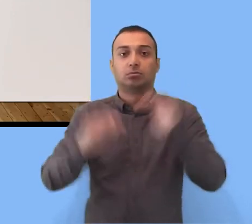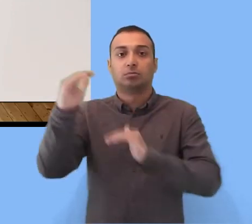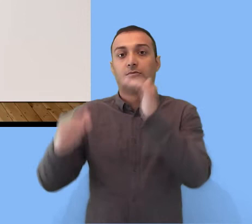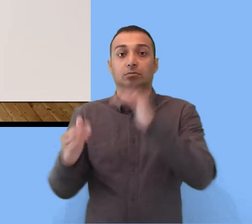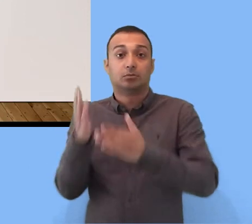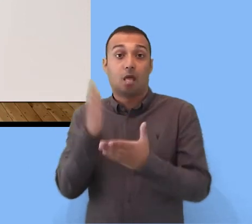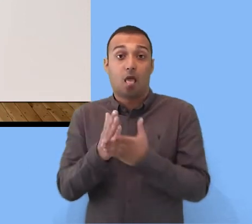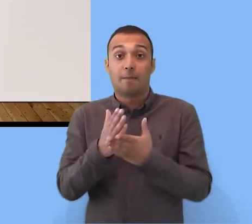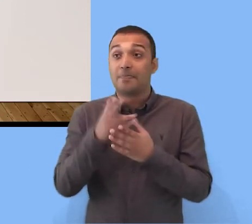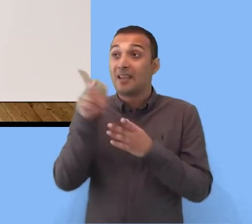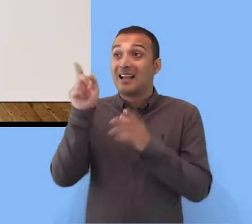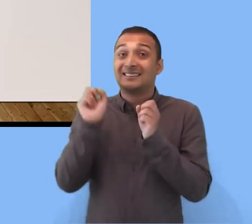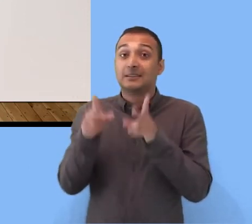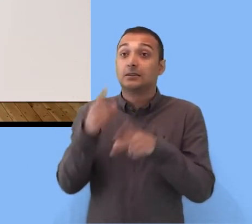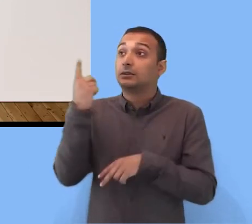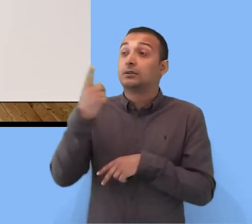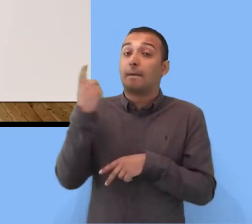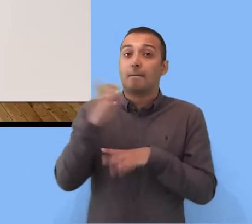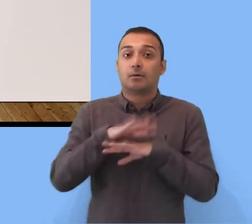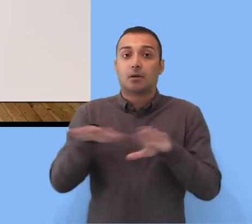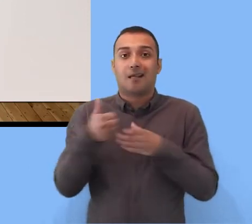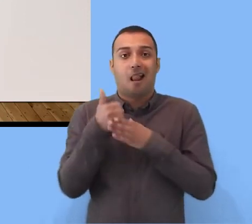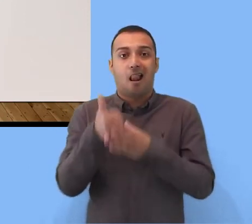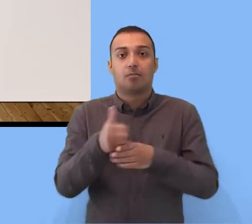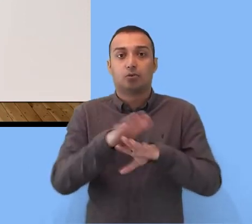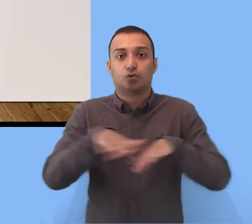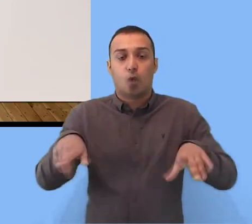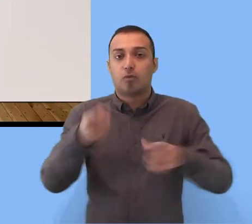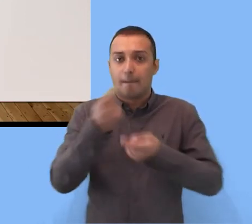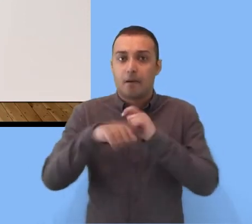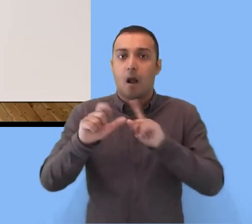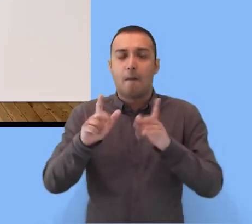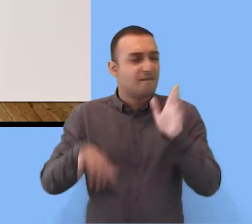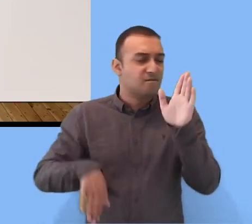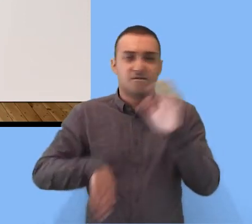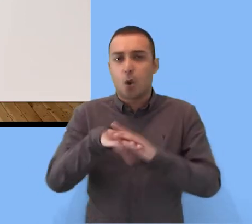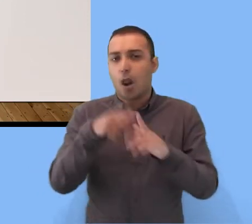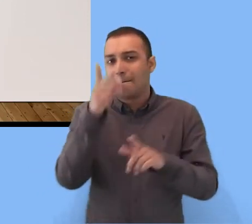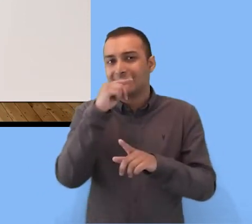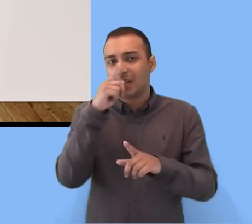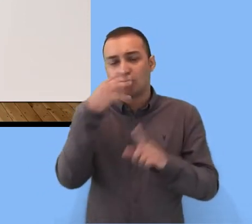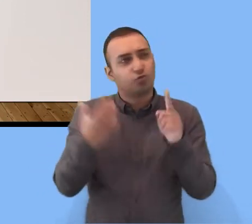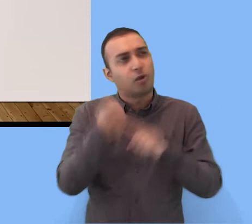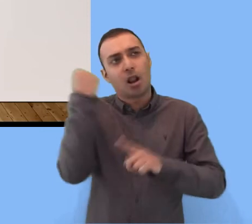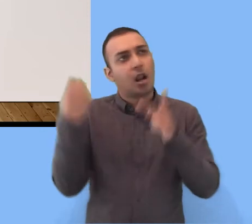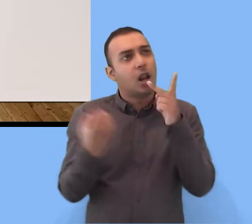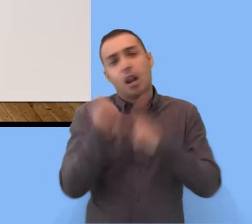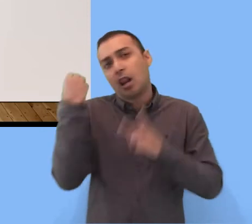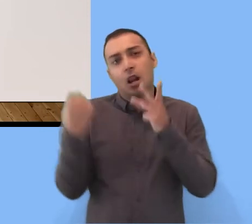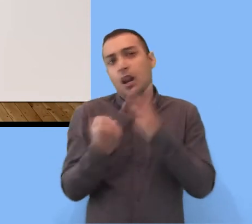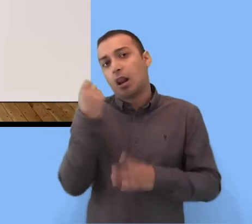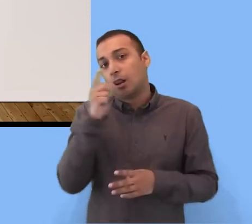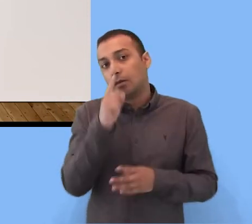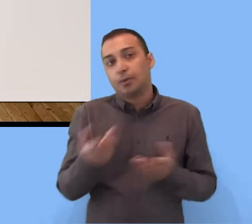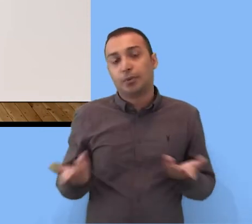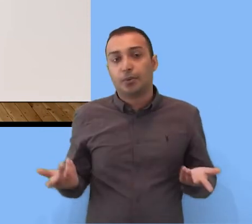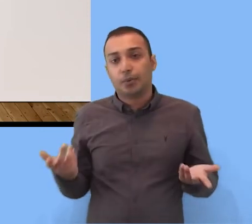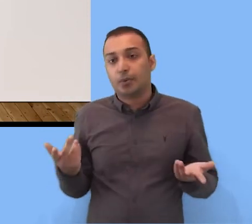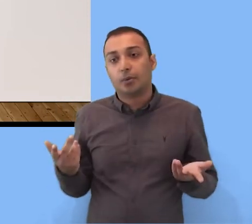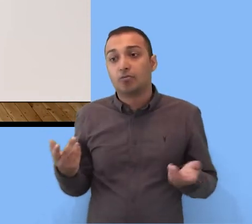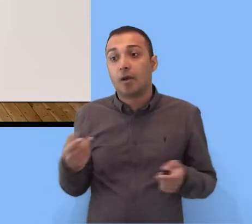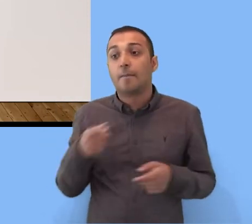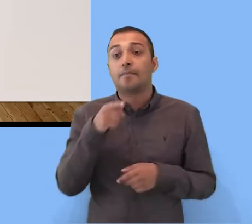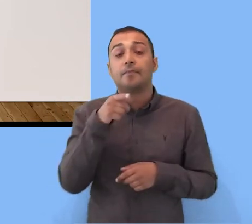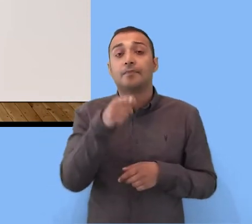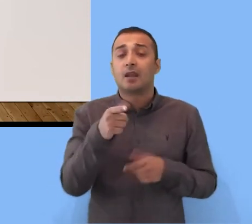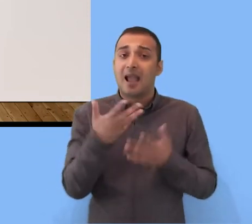their best possible selves. So if we were together, I would ask you now to turn to the person next to you and try to guess how many children in the